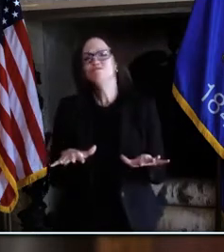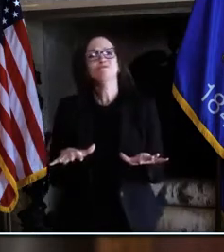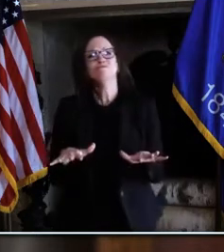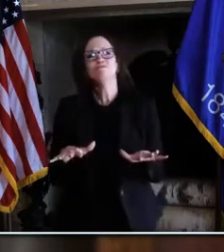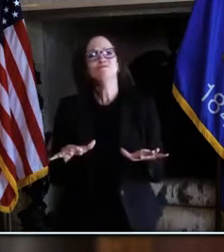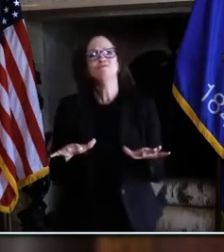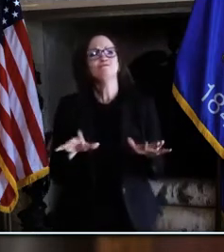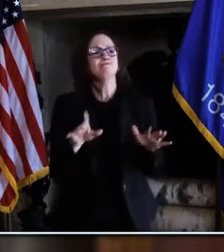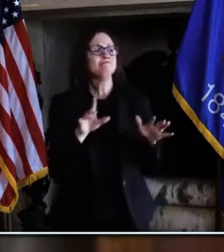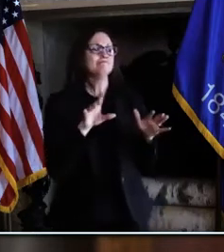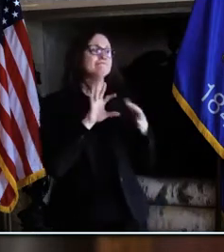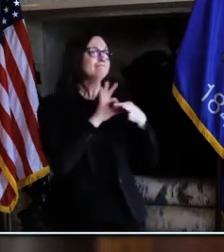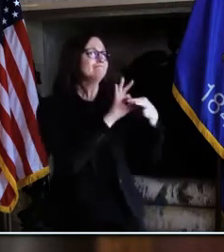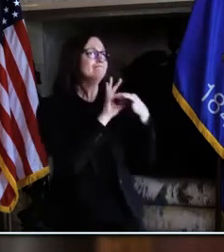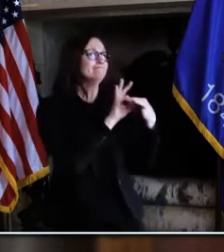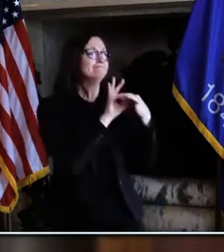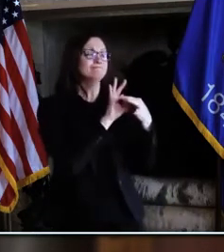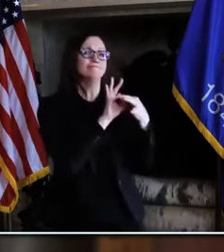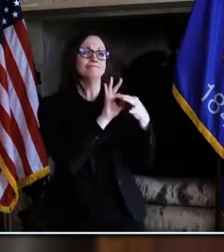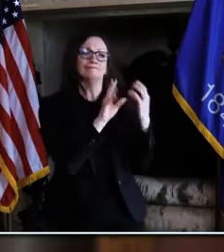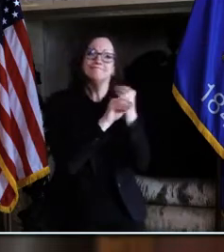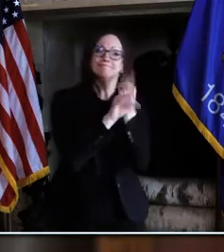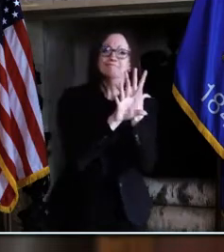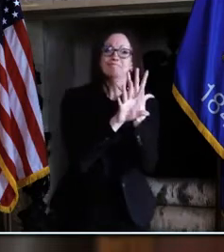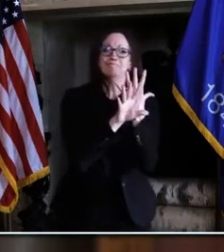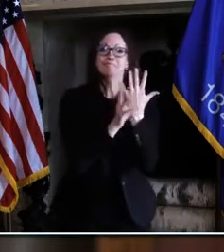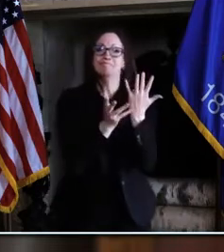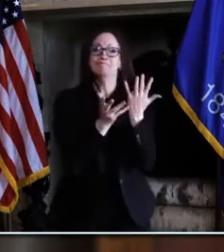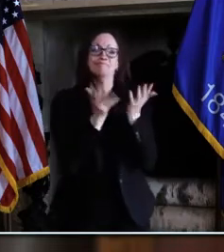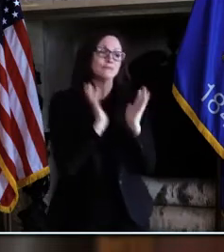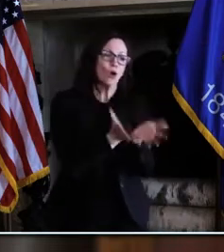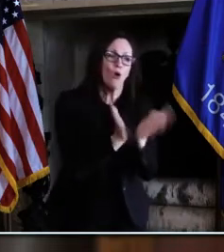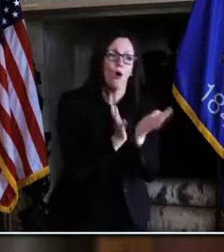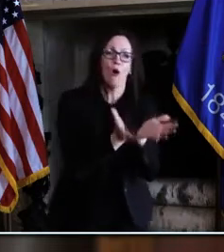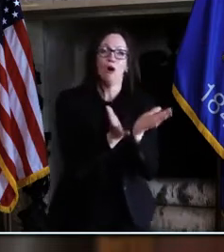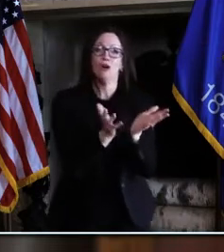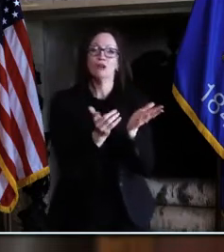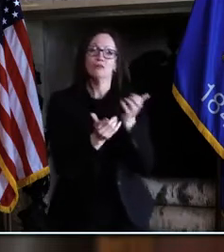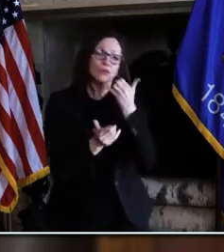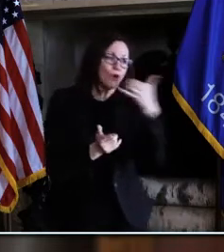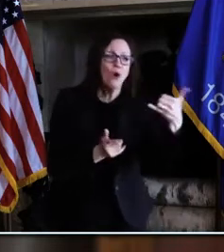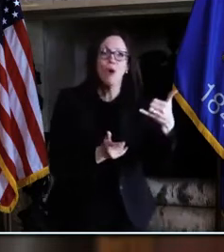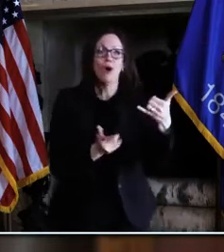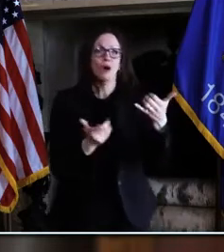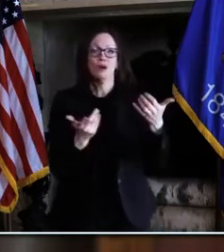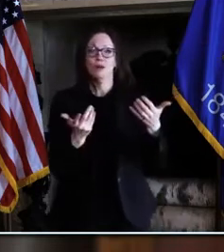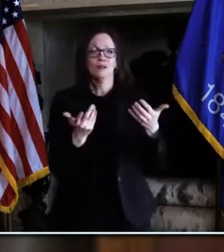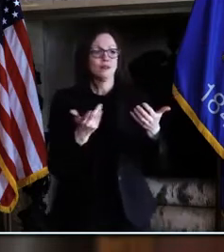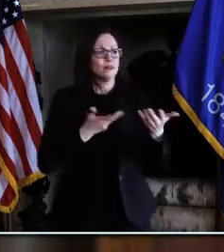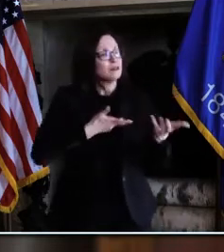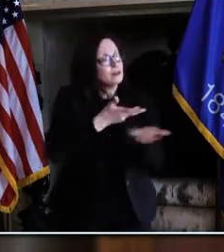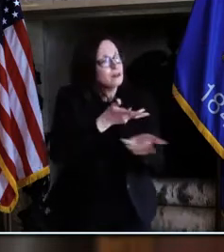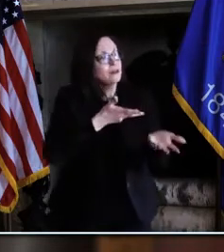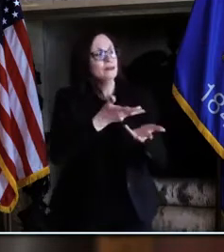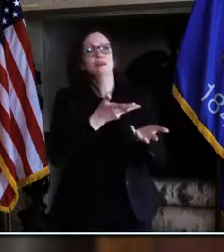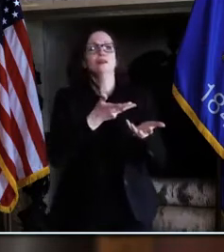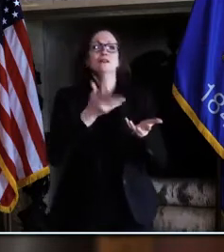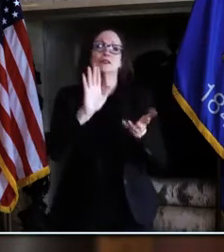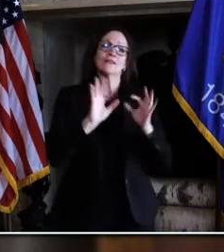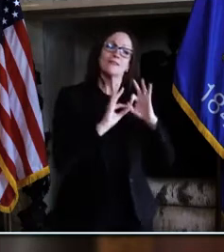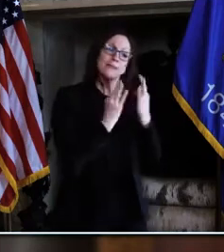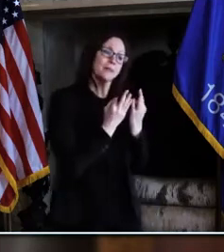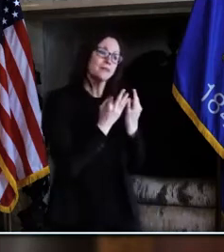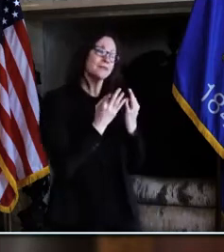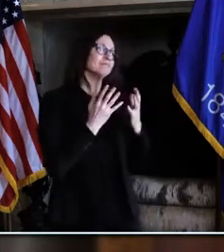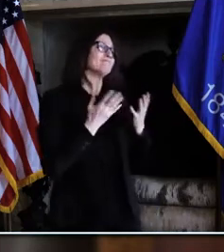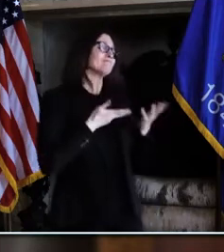anybody anxious and even depressed. Do not hesitate to ask for help if you're feeling overwhelmed. Some